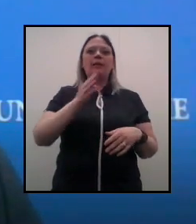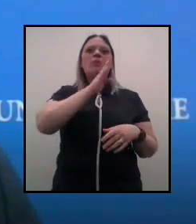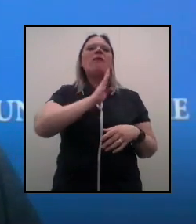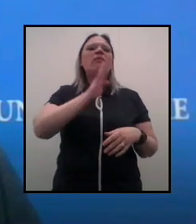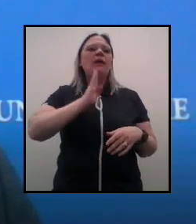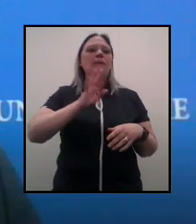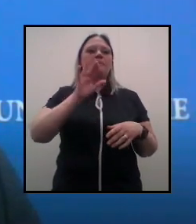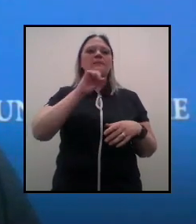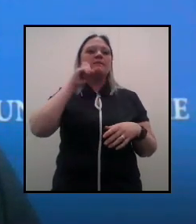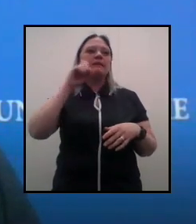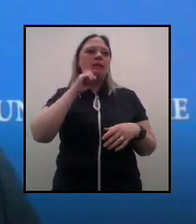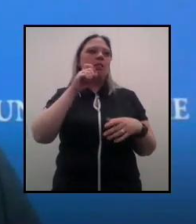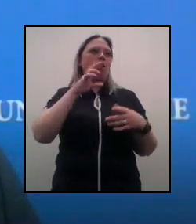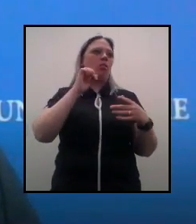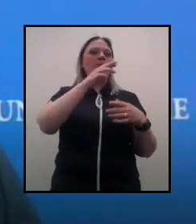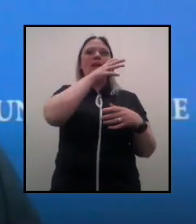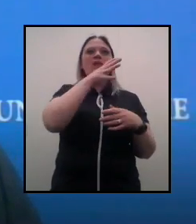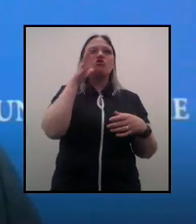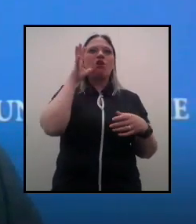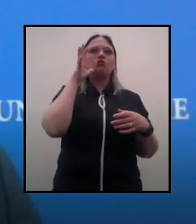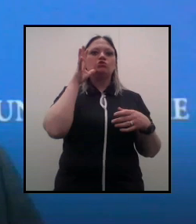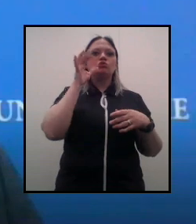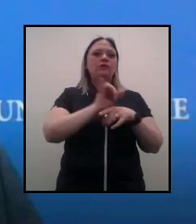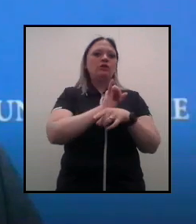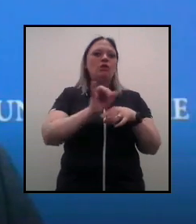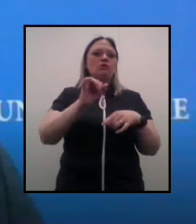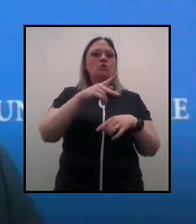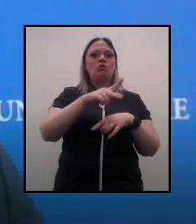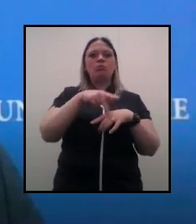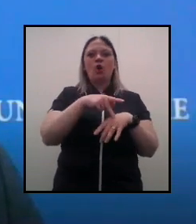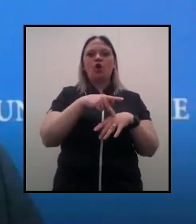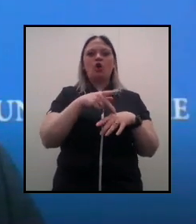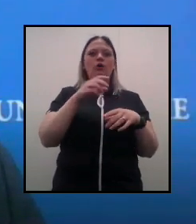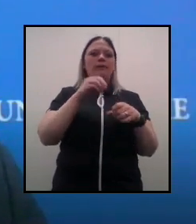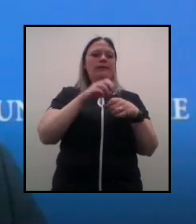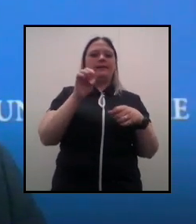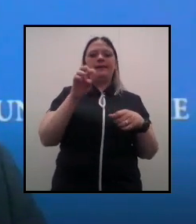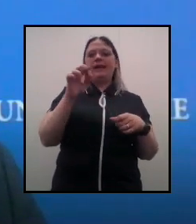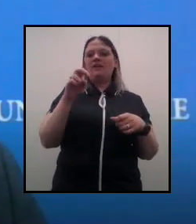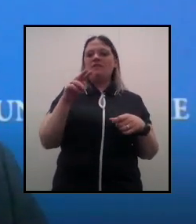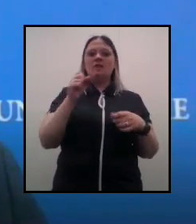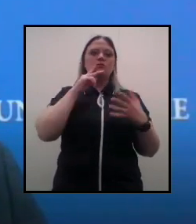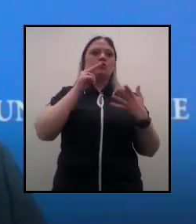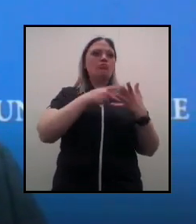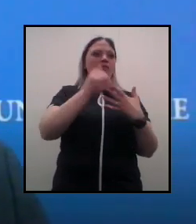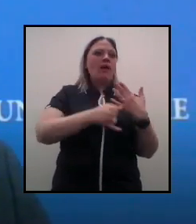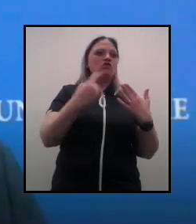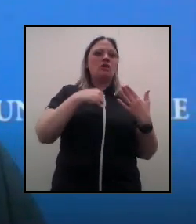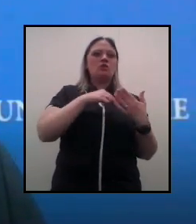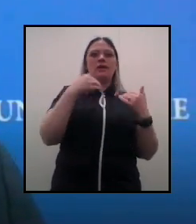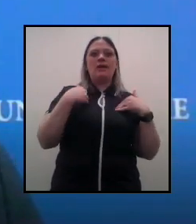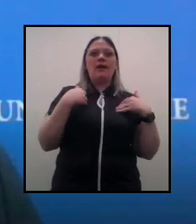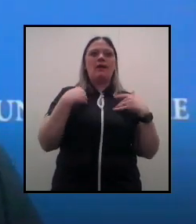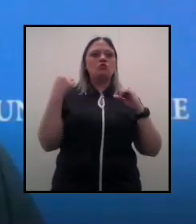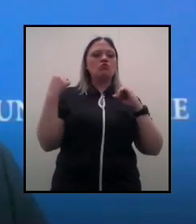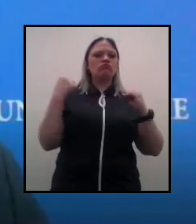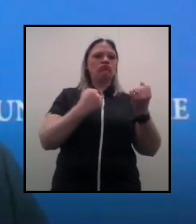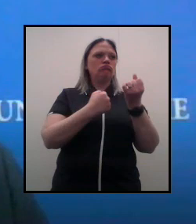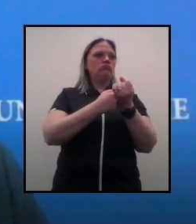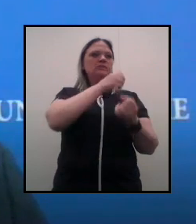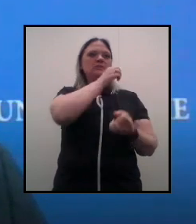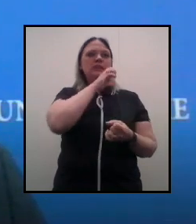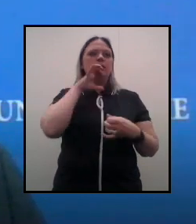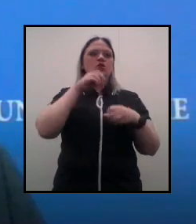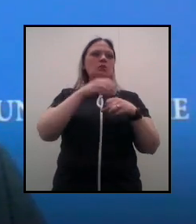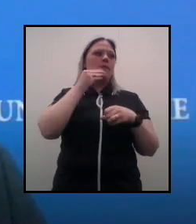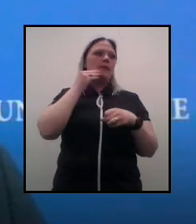that we're going to be doing at the Agricultural Industrial Park in Evans. Projects that we have to strengthen seniors in their